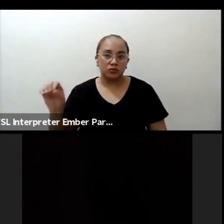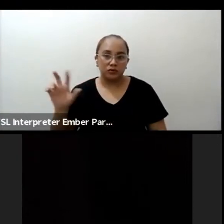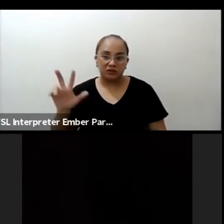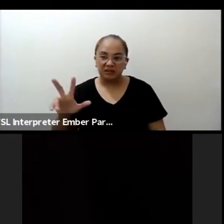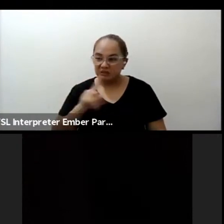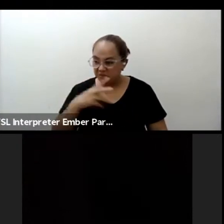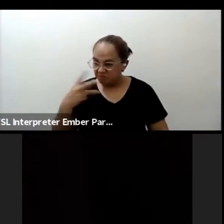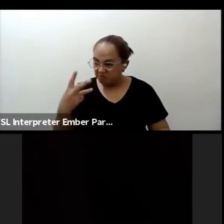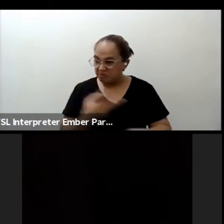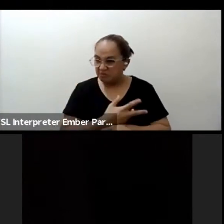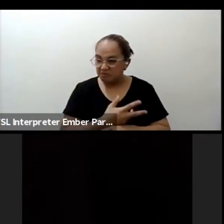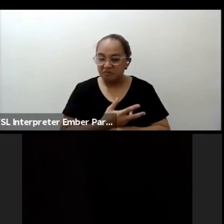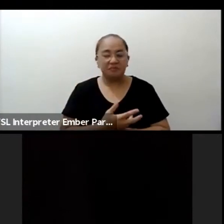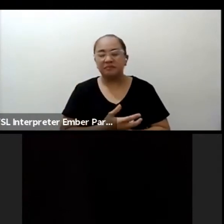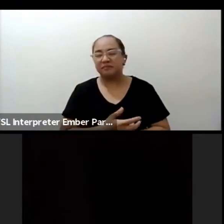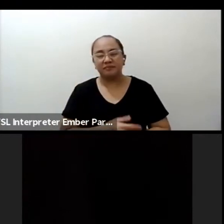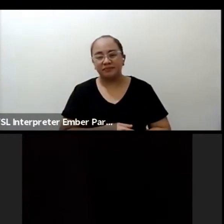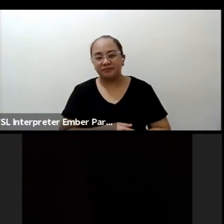yan.